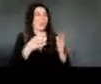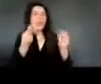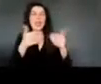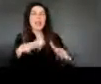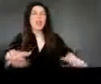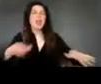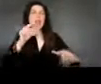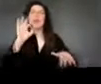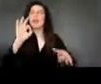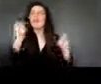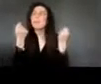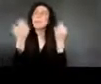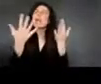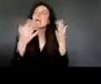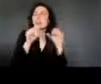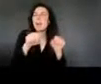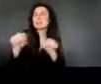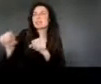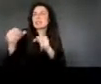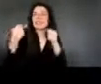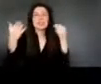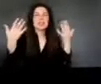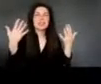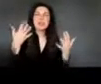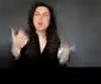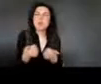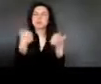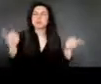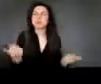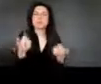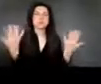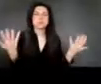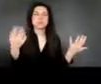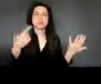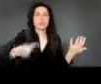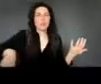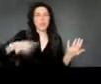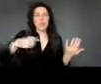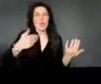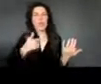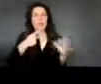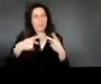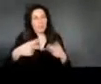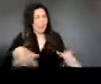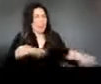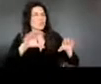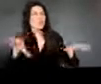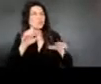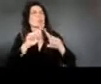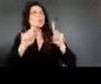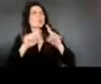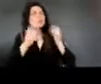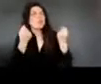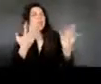like infinite possibility, where you have space to come in and do things. So it was a narrative that in a lot of cases was used